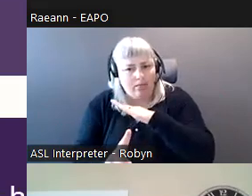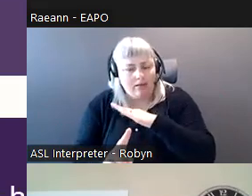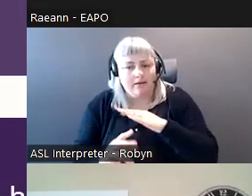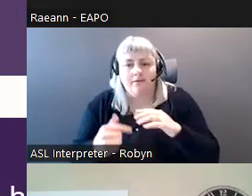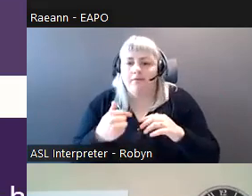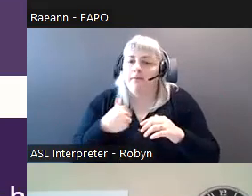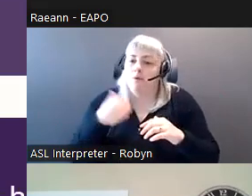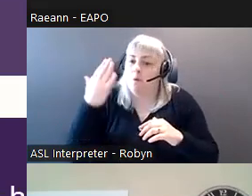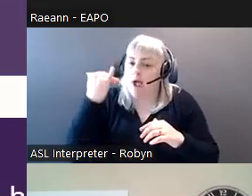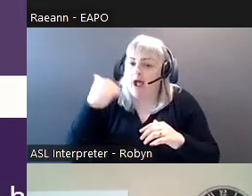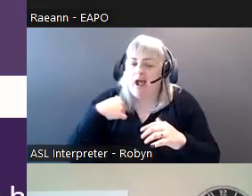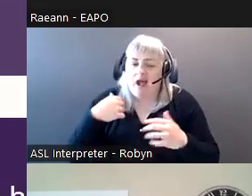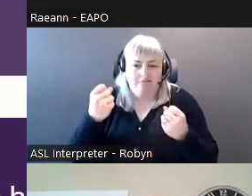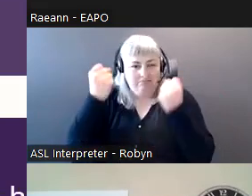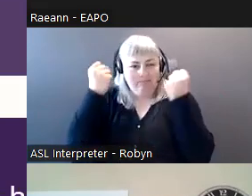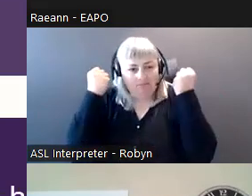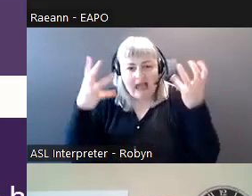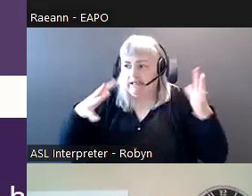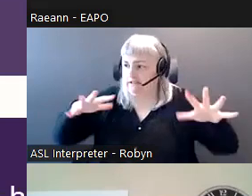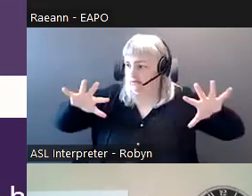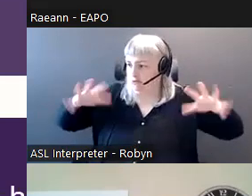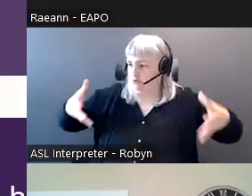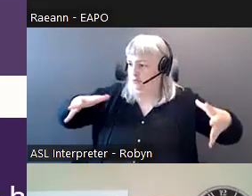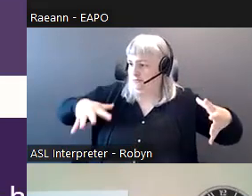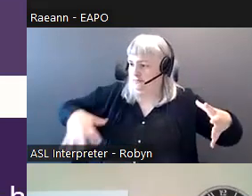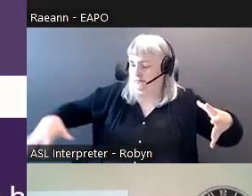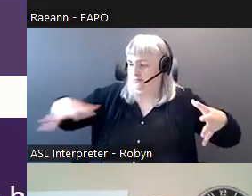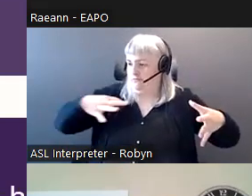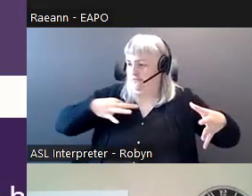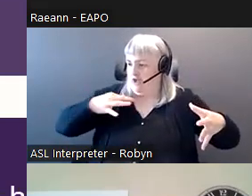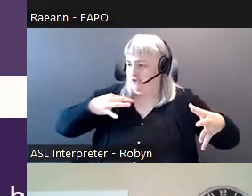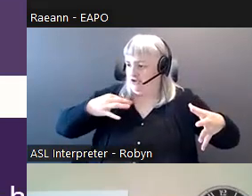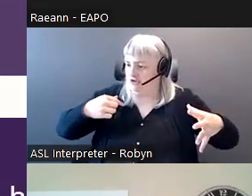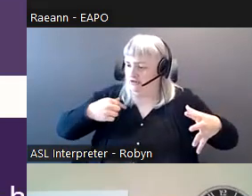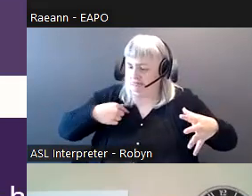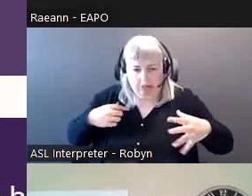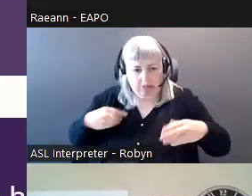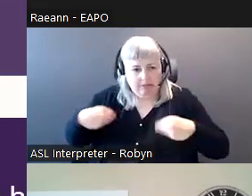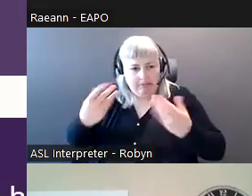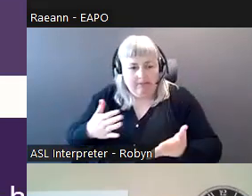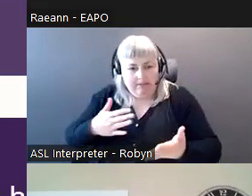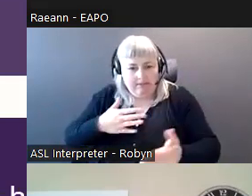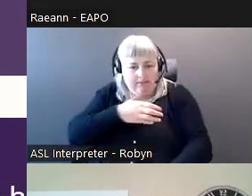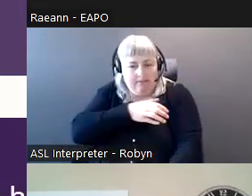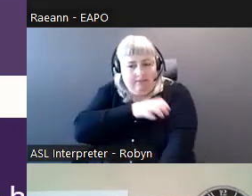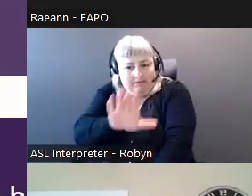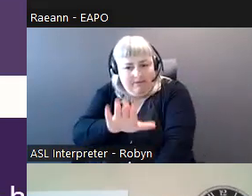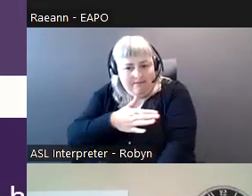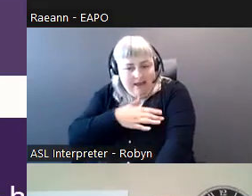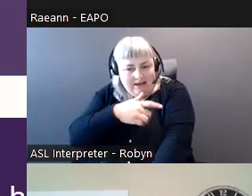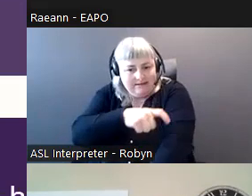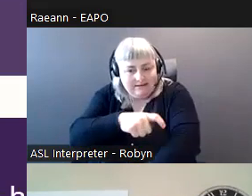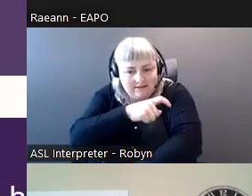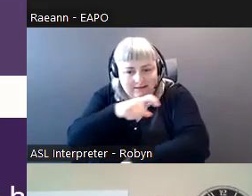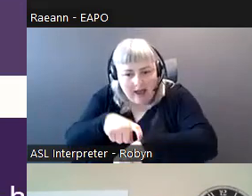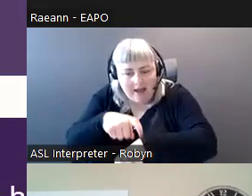as he is just one of the many volunteers that donate his precious time and energy to serve their